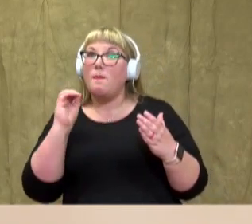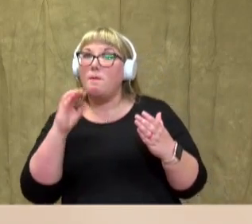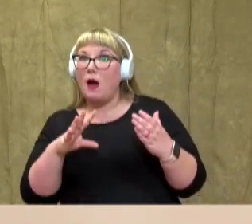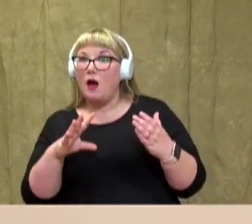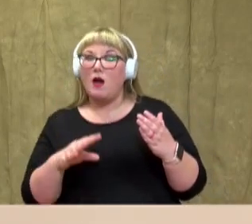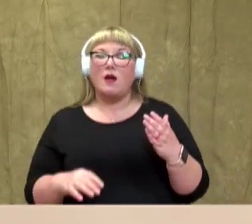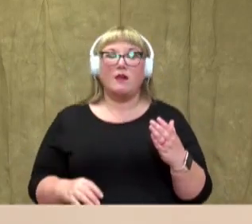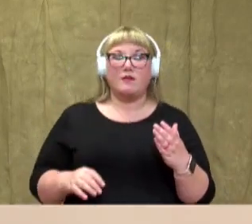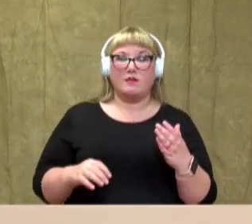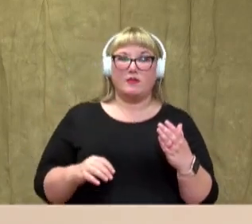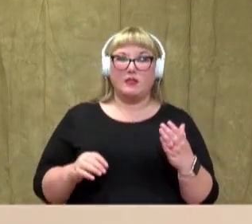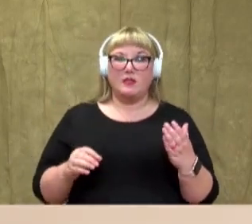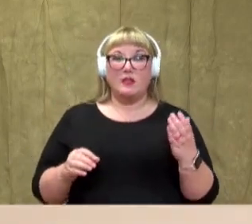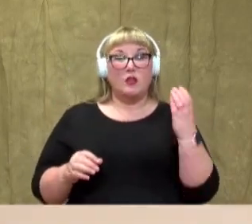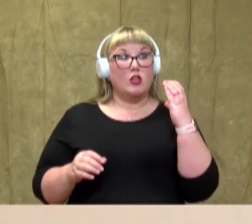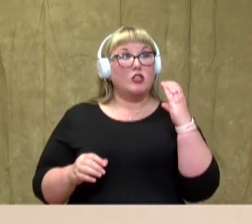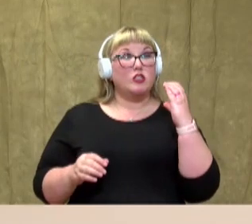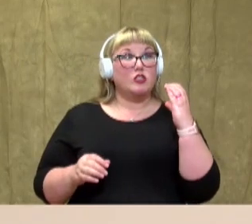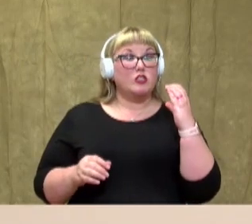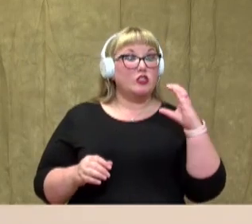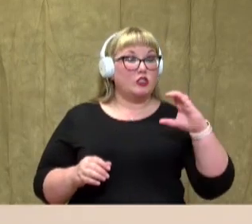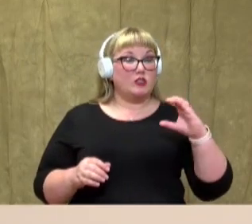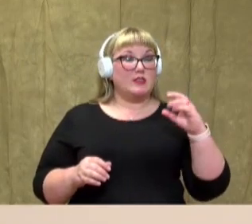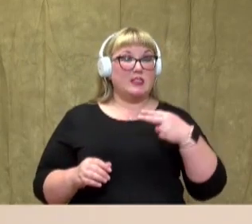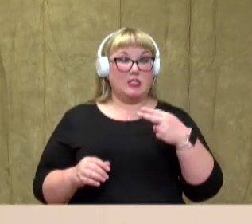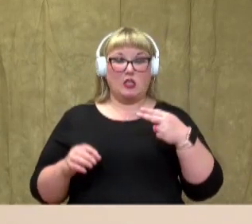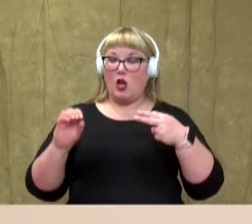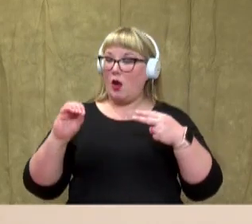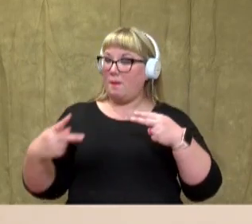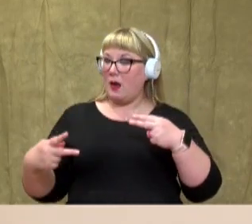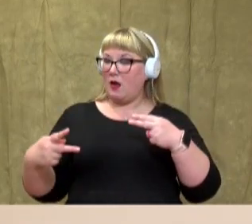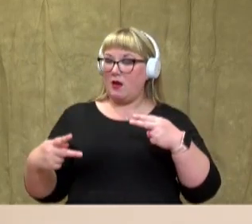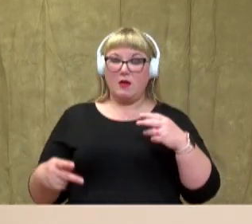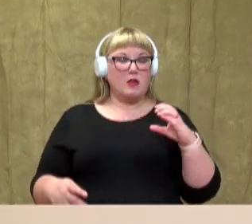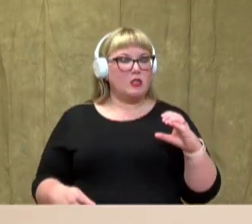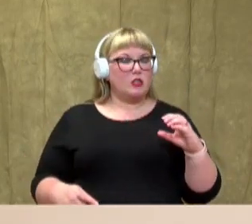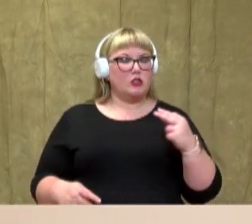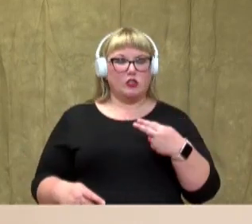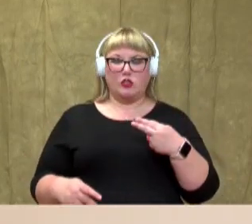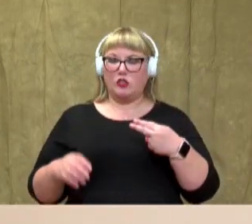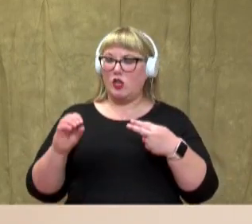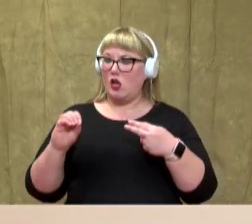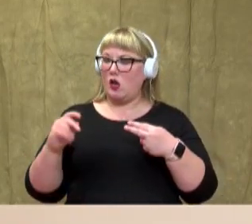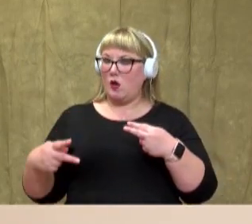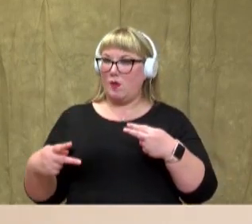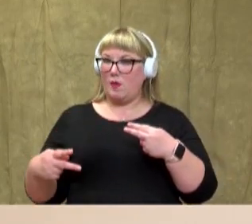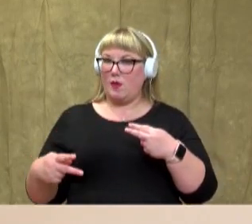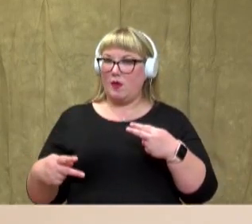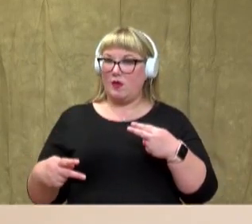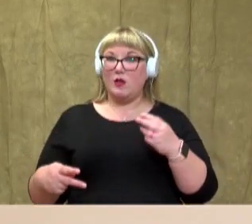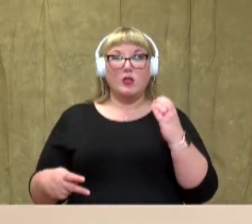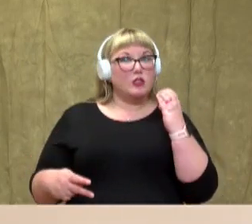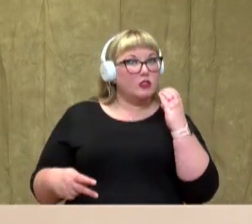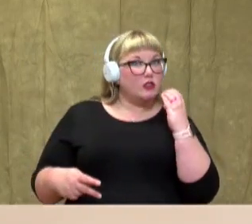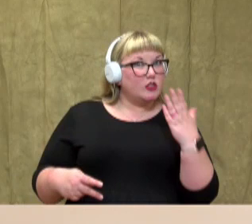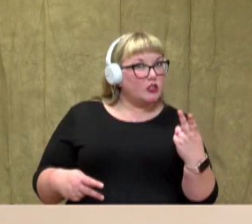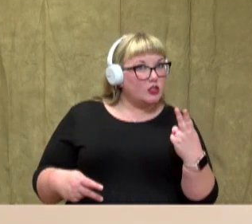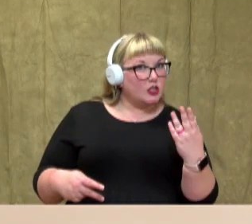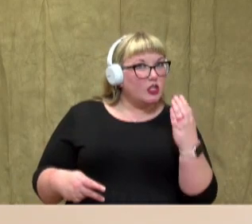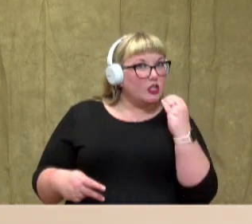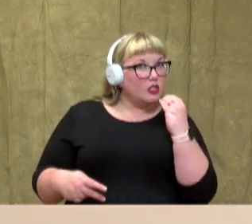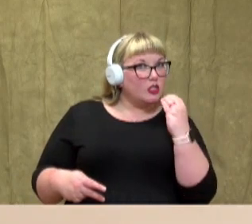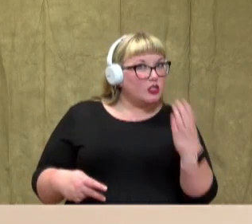stirring and blending. Let's go. Ch, up. Ooh, listen to those